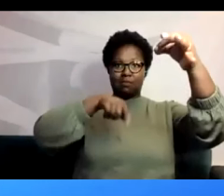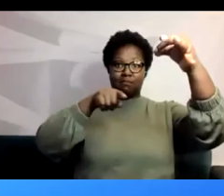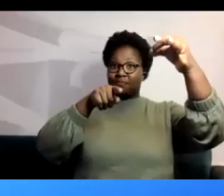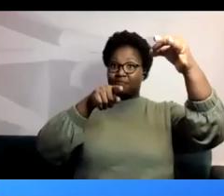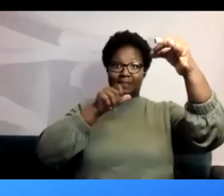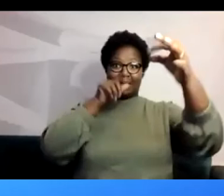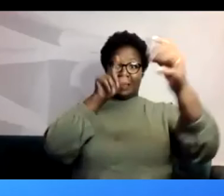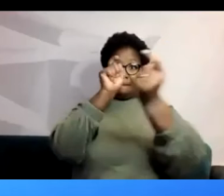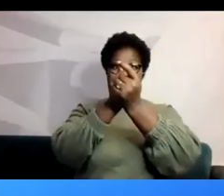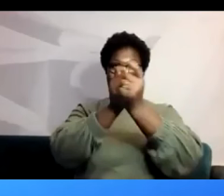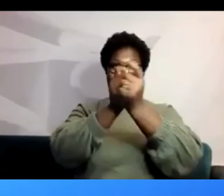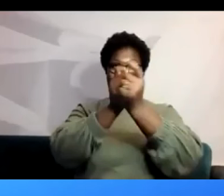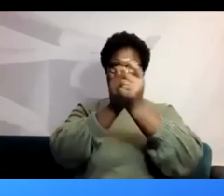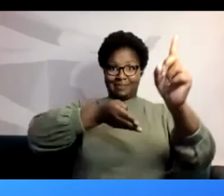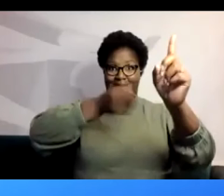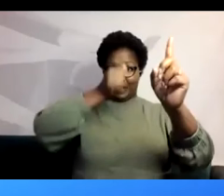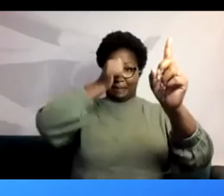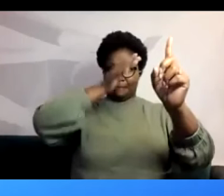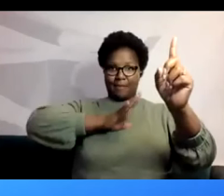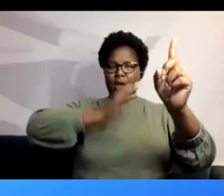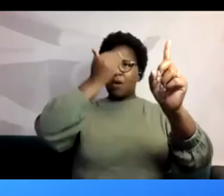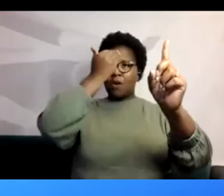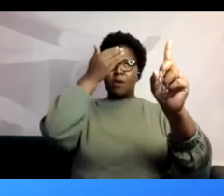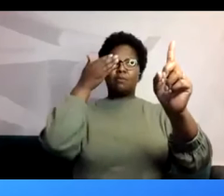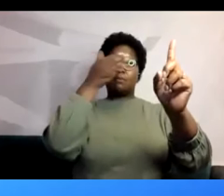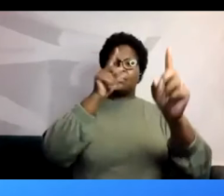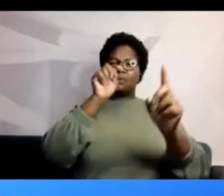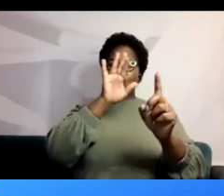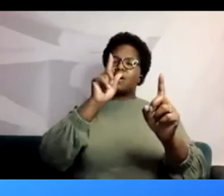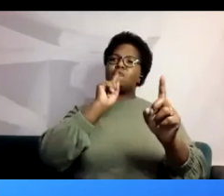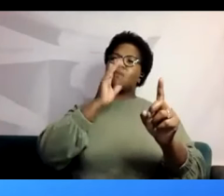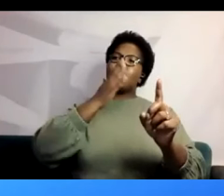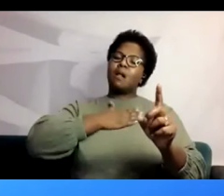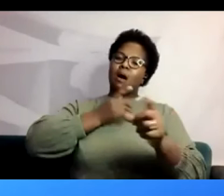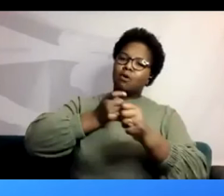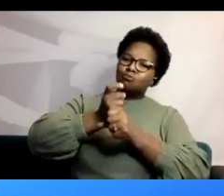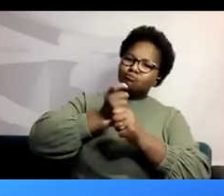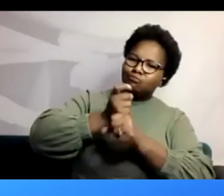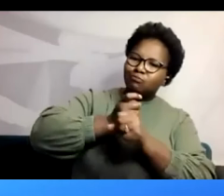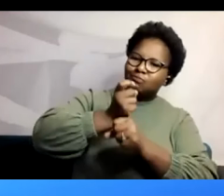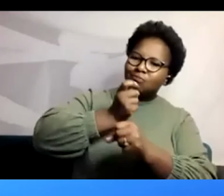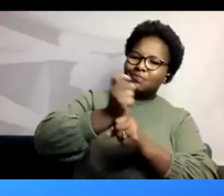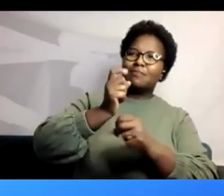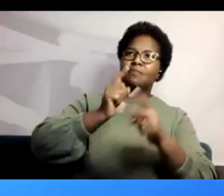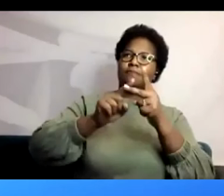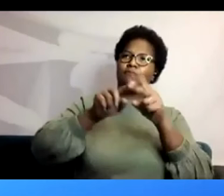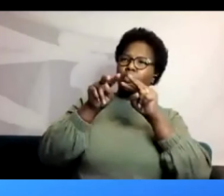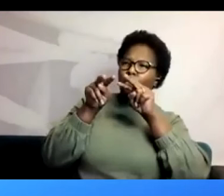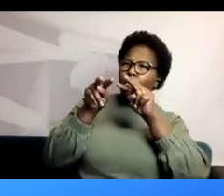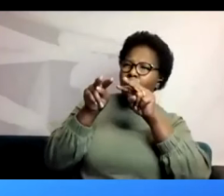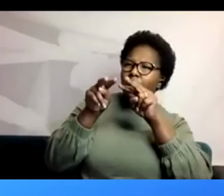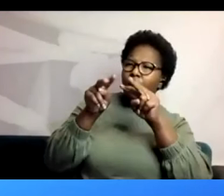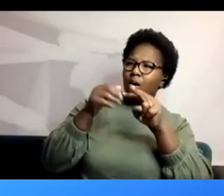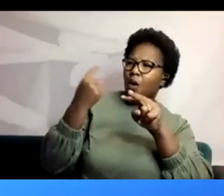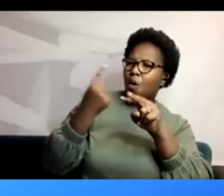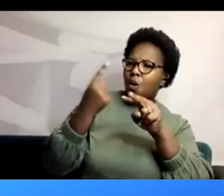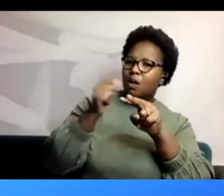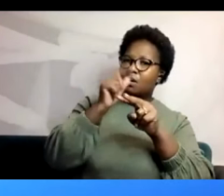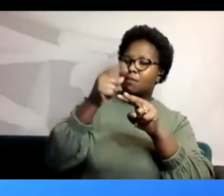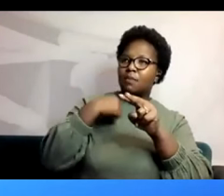know her. We can learn that Terry has a great sense of humor, is very observant, seems to have eyes in the back of her